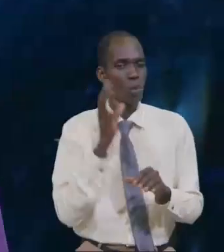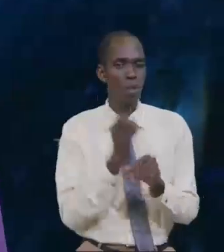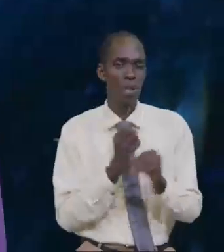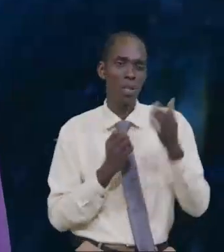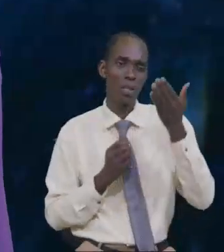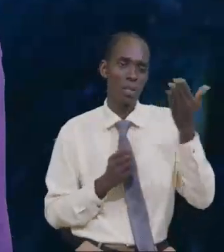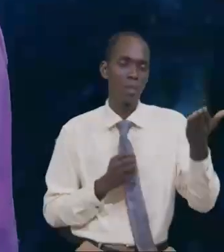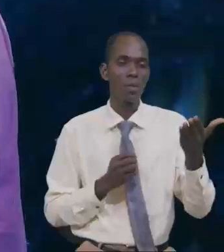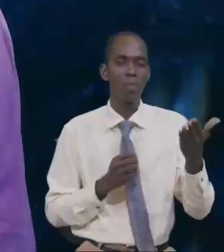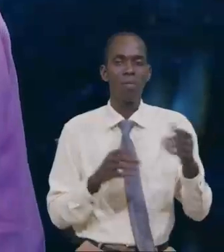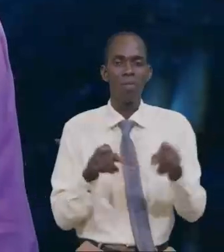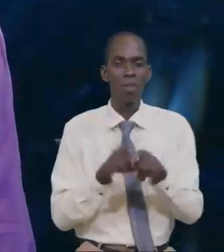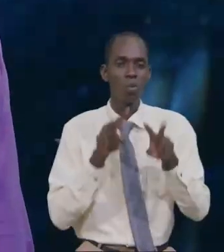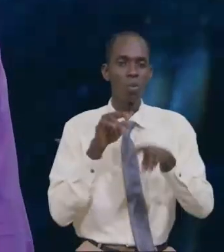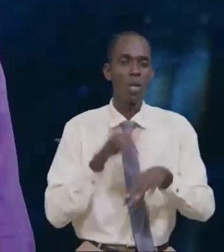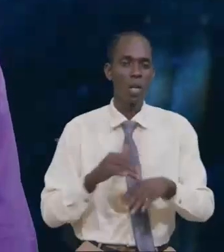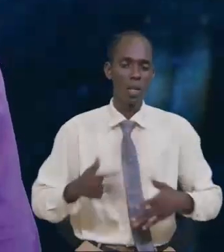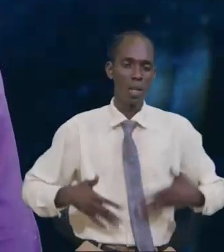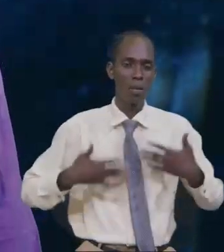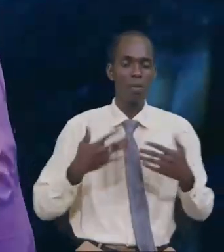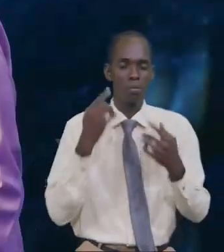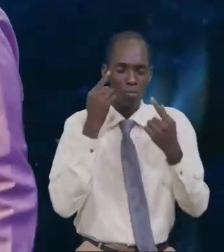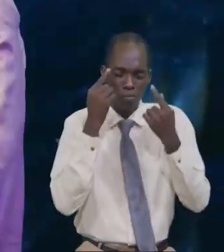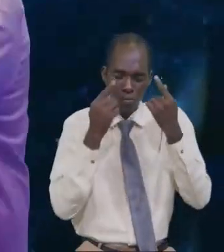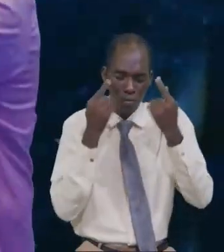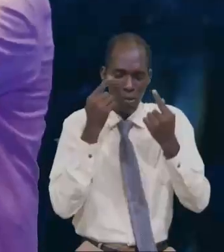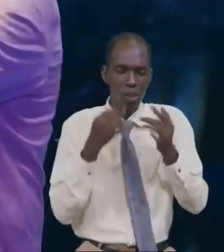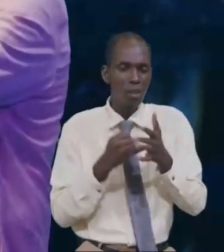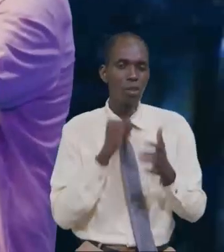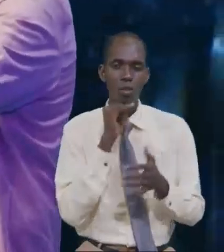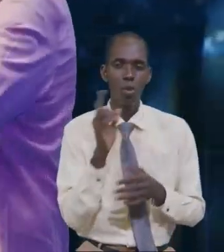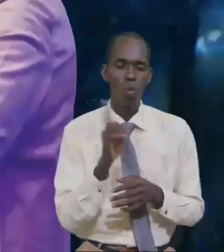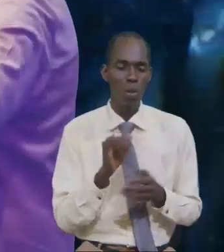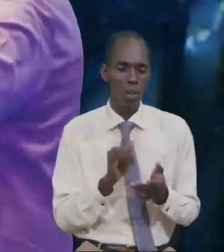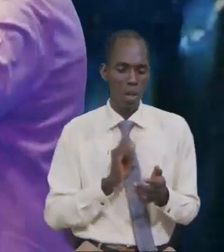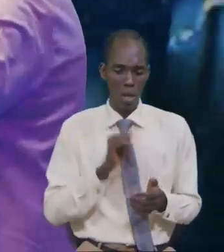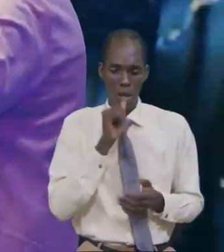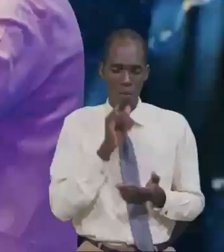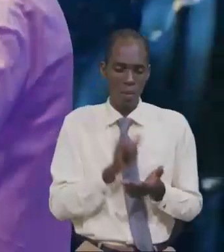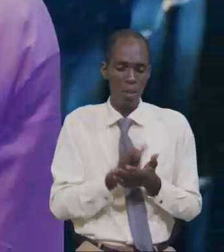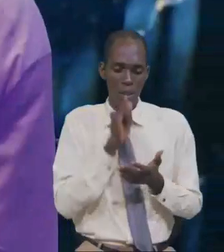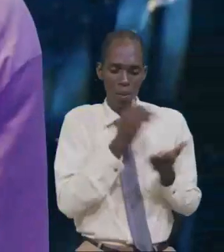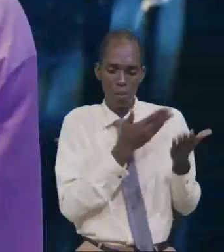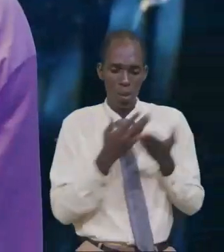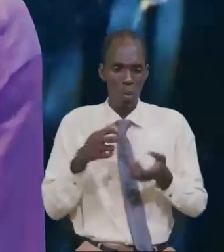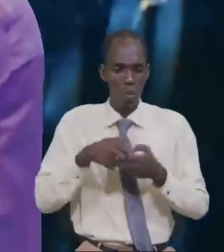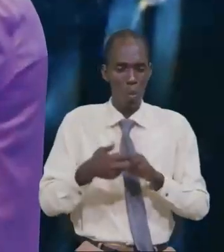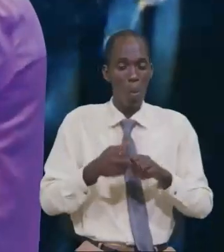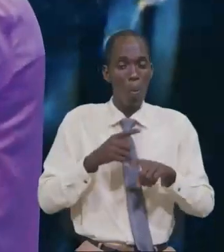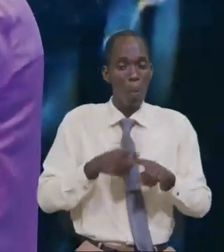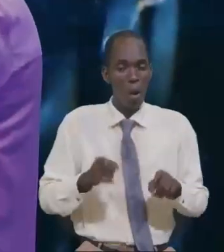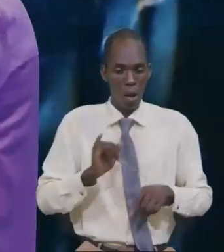me. I am my own greatest enemy. But as I become strong